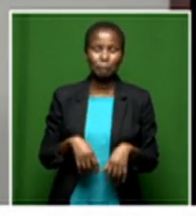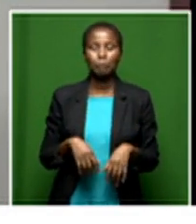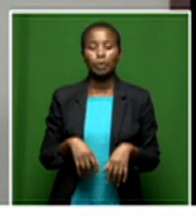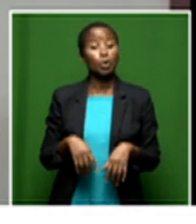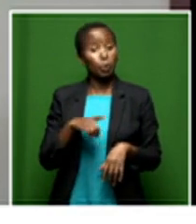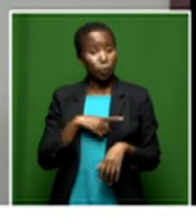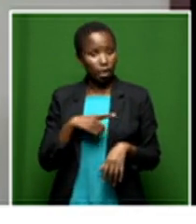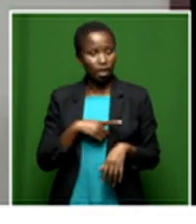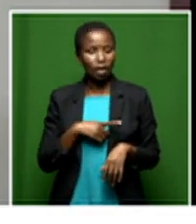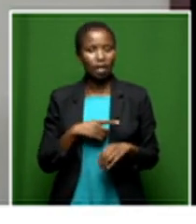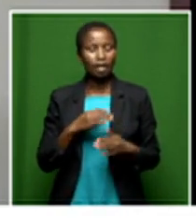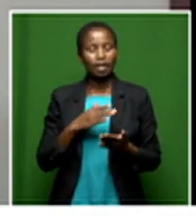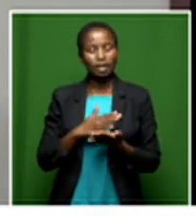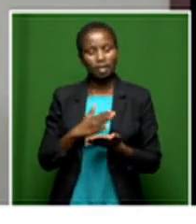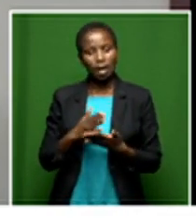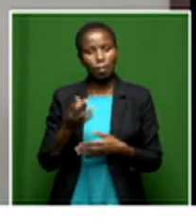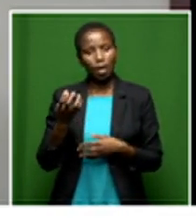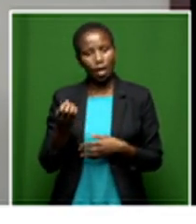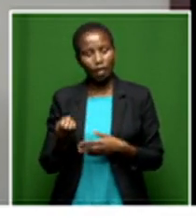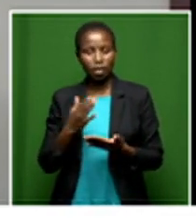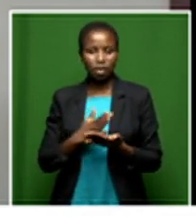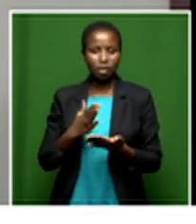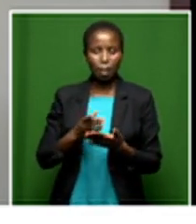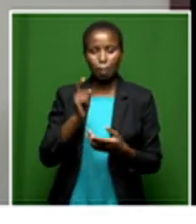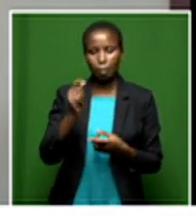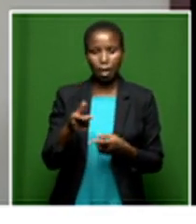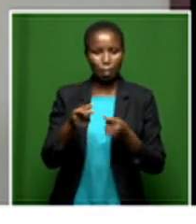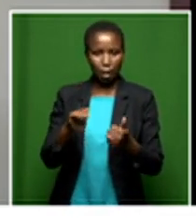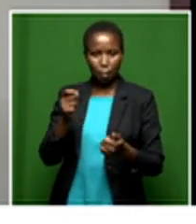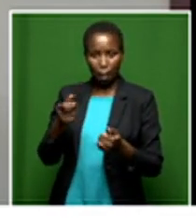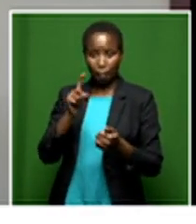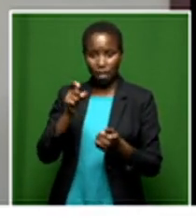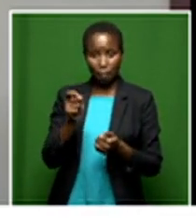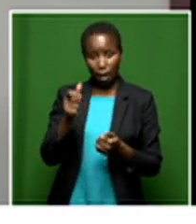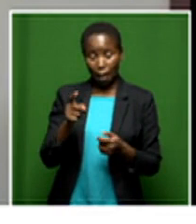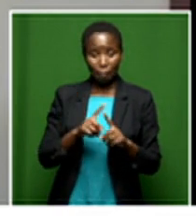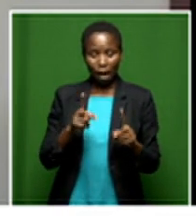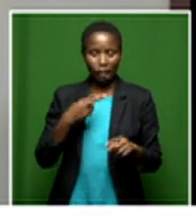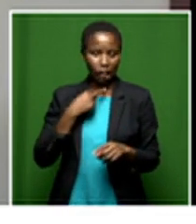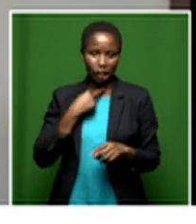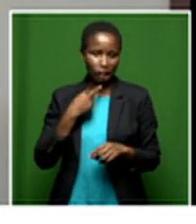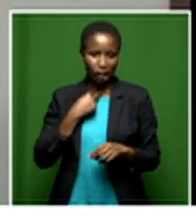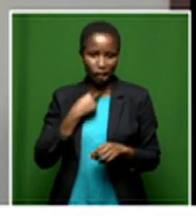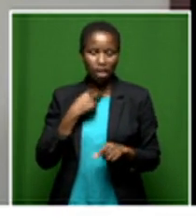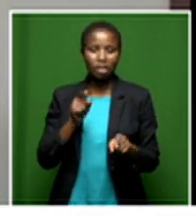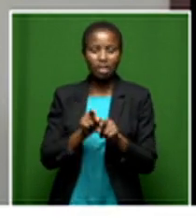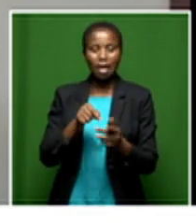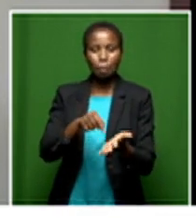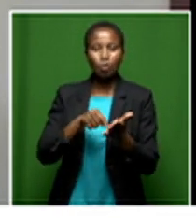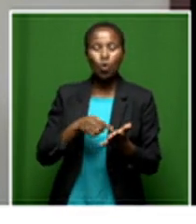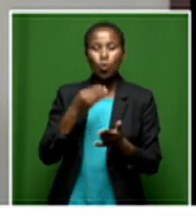that there are those statutory payments that we are supposed to be honoring, including a big debt to